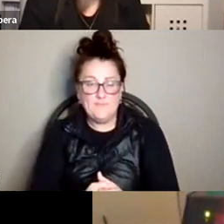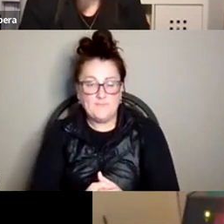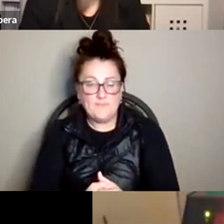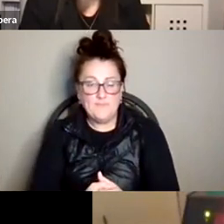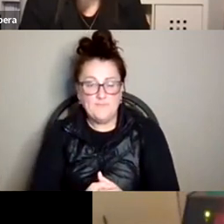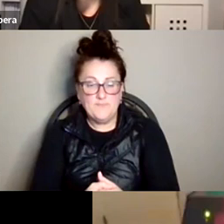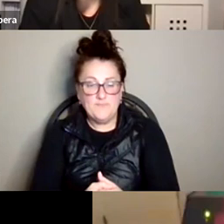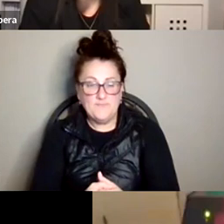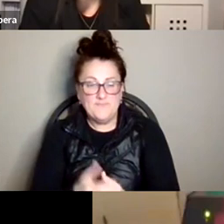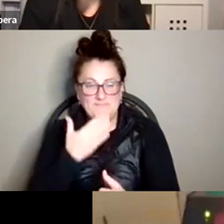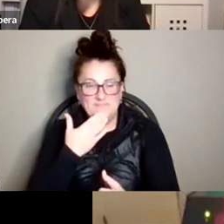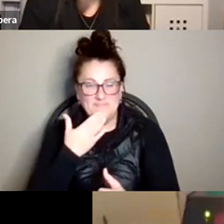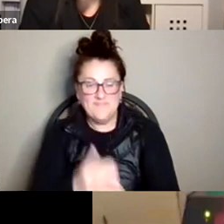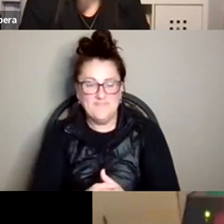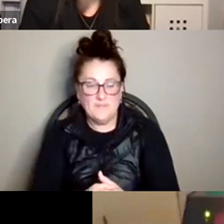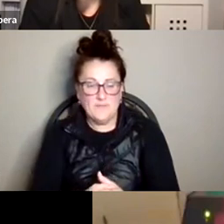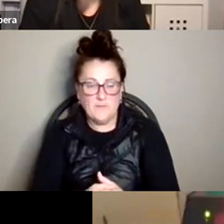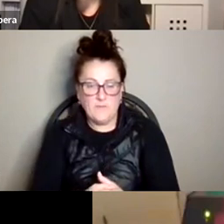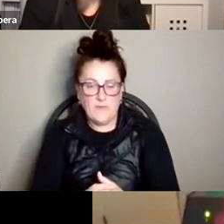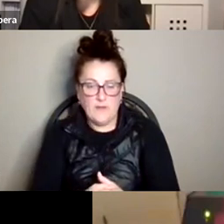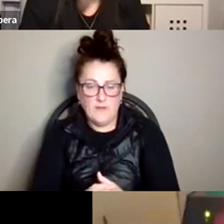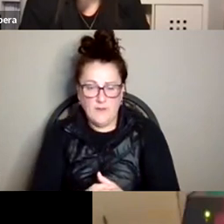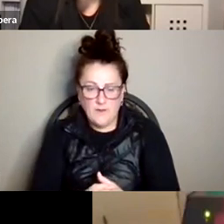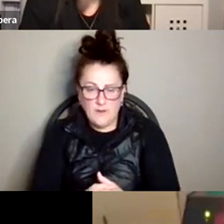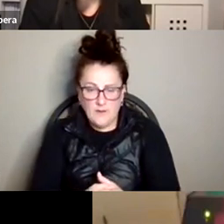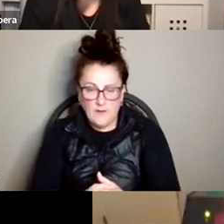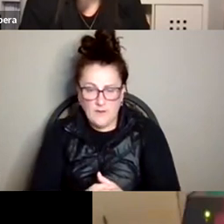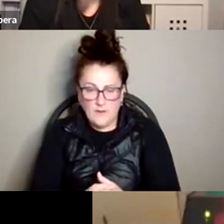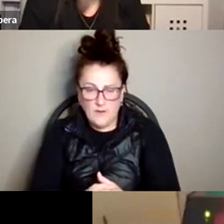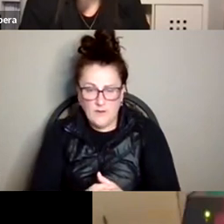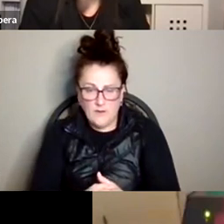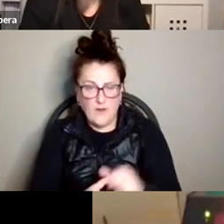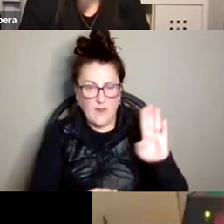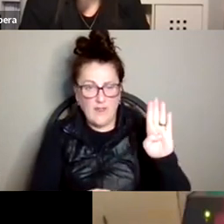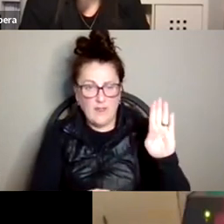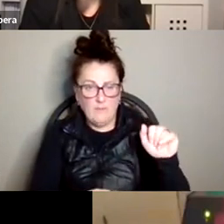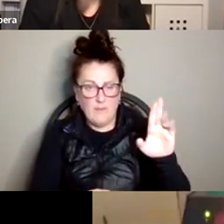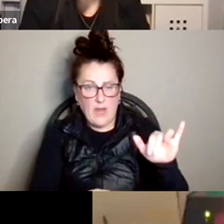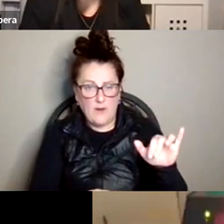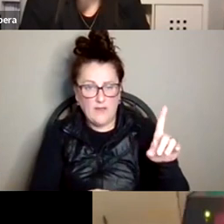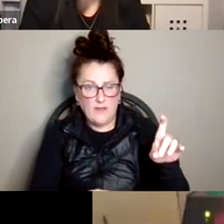Thank you for that. Okay. And we have Aisatu Berry next.